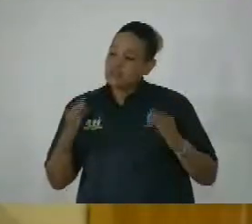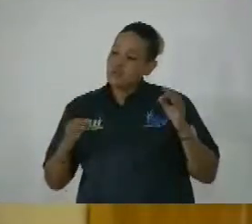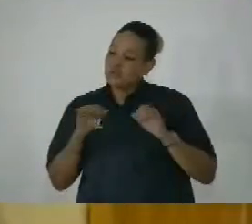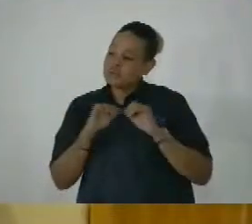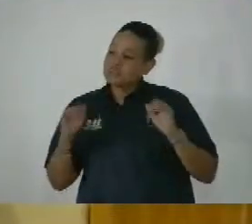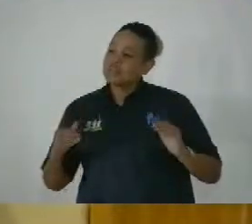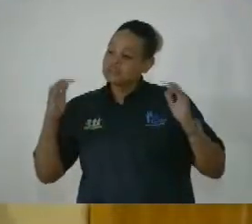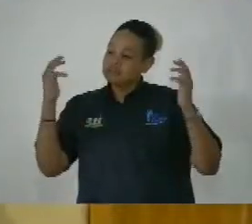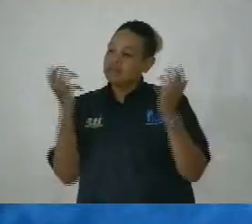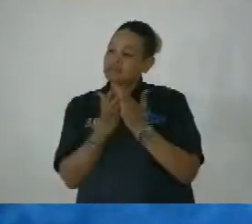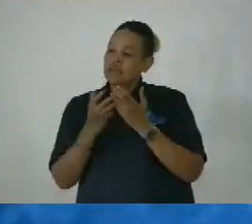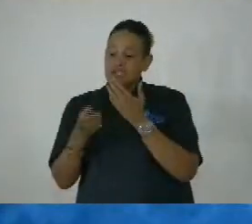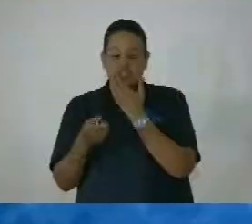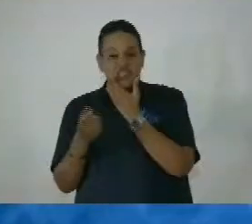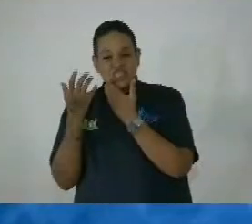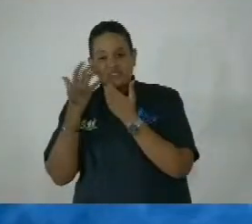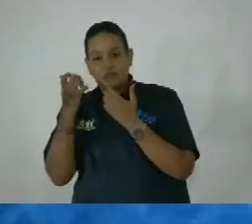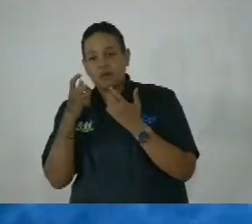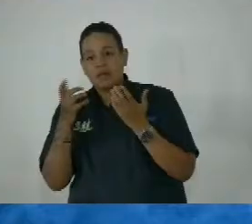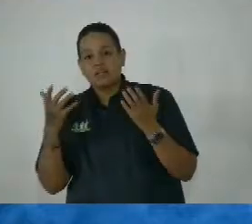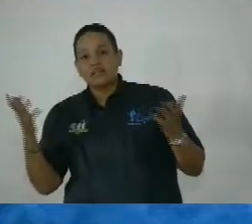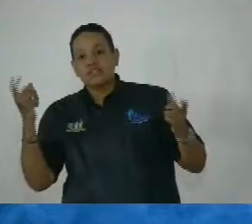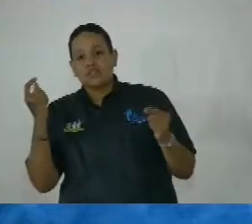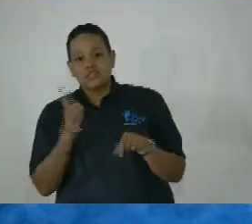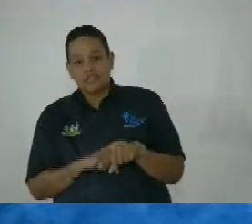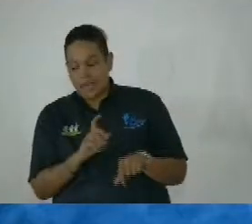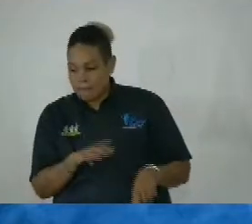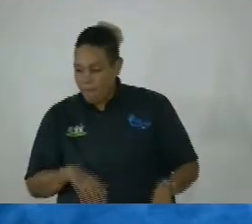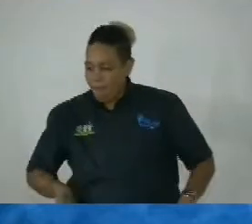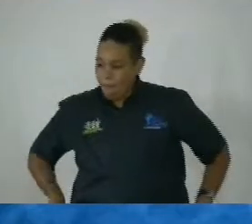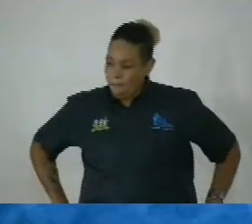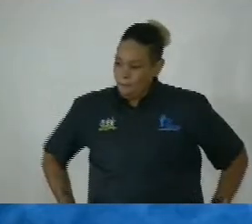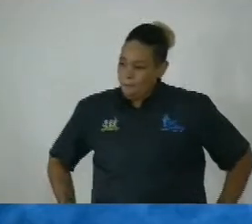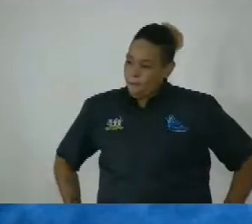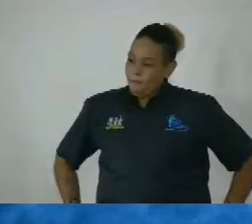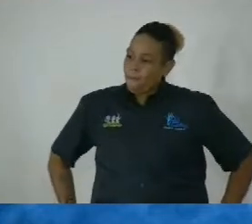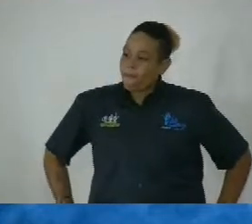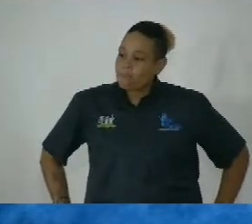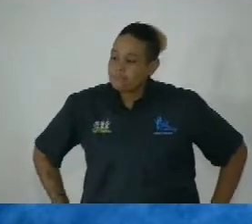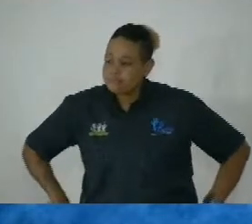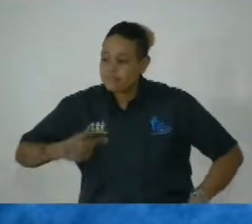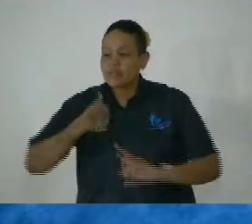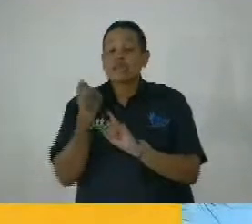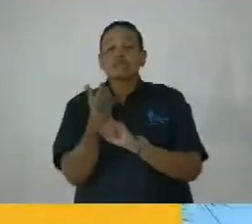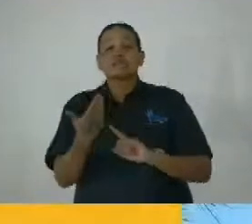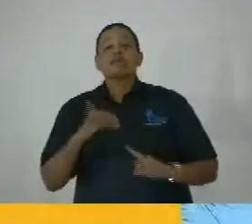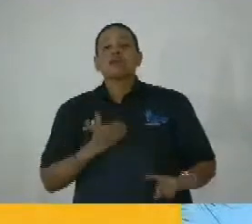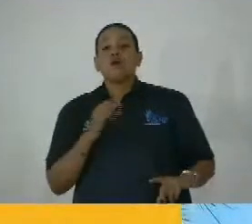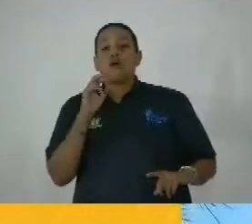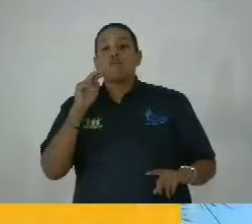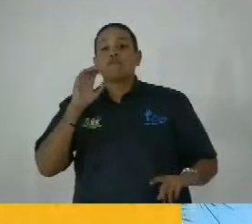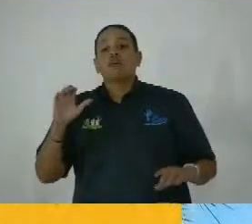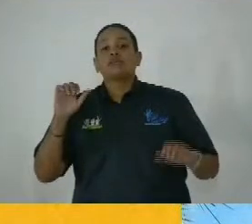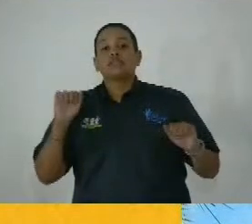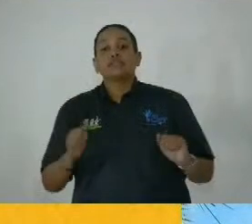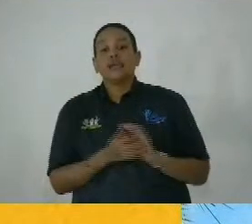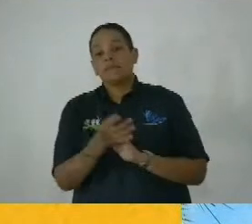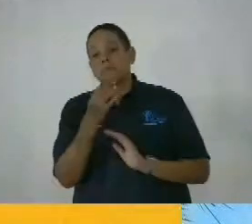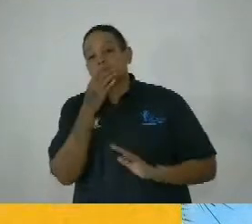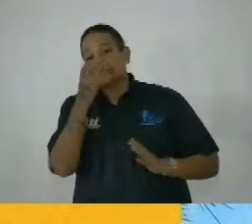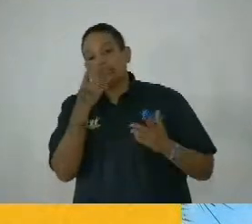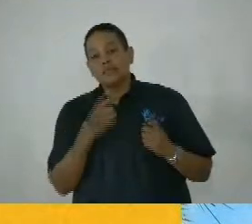of Justice if you want to get this thing done on time. We are expanding our forensic capabilities. We have developed the forensic